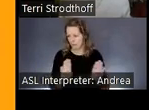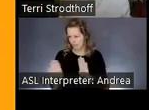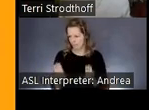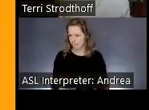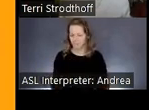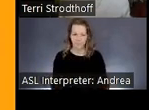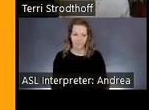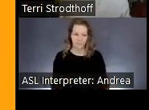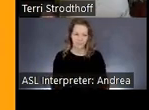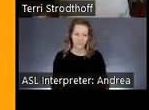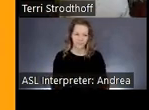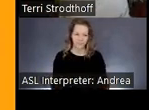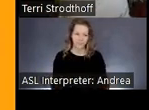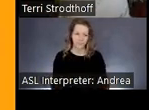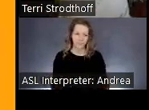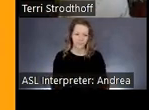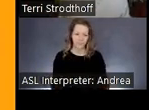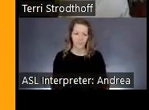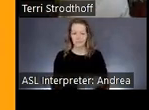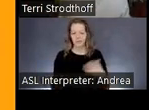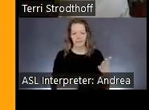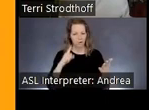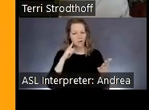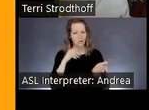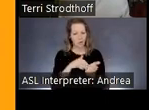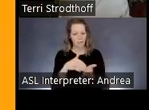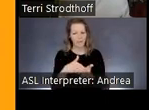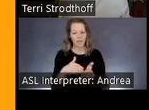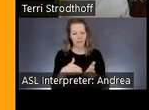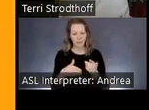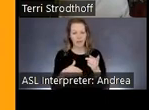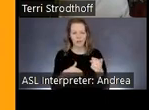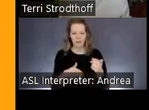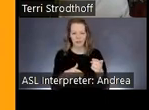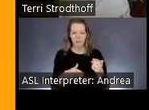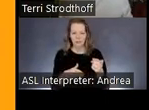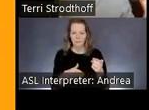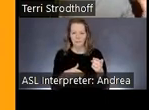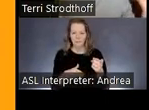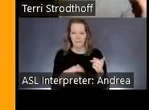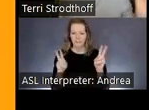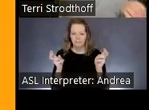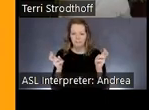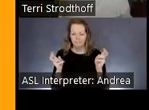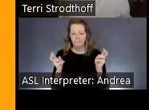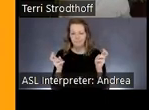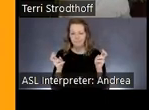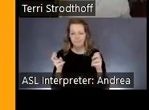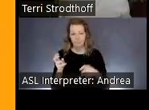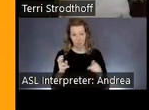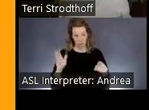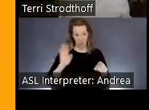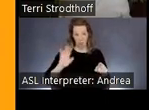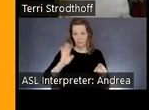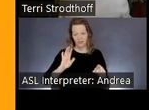Really importantly, and I've heard multiple times yesterday as well, is that this used to be a really